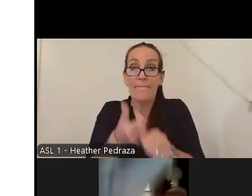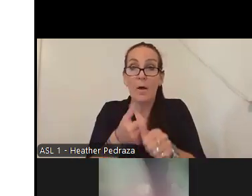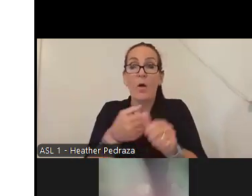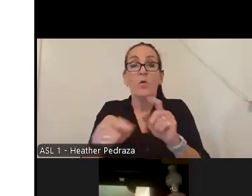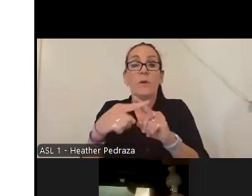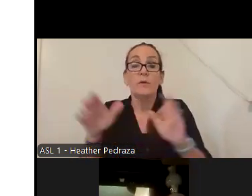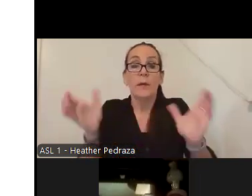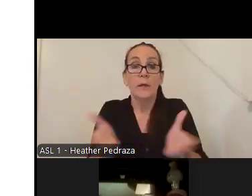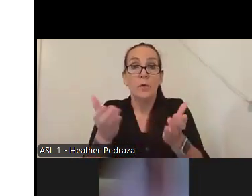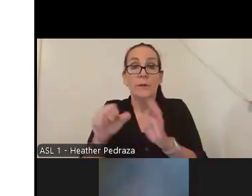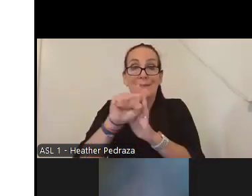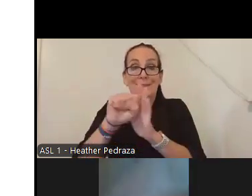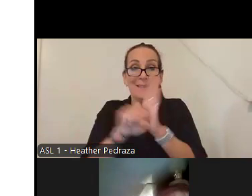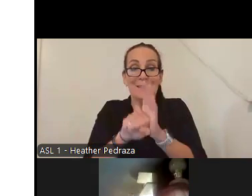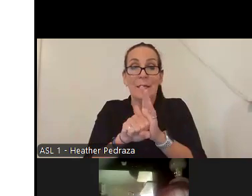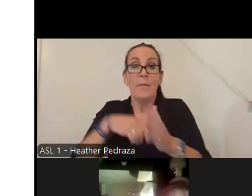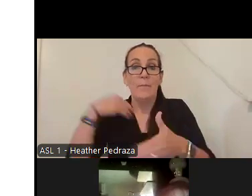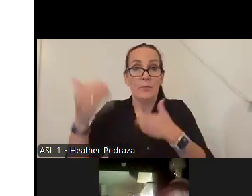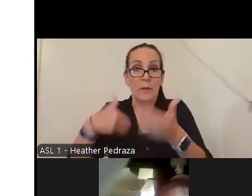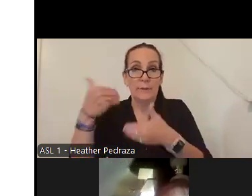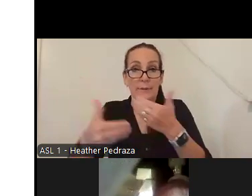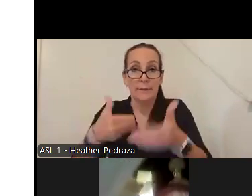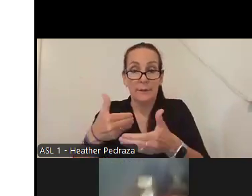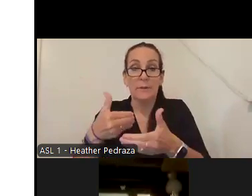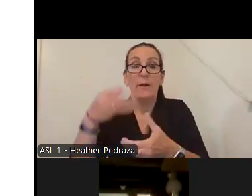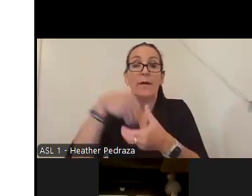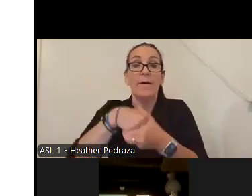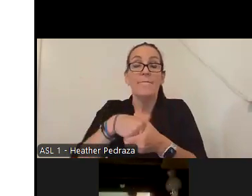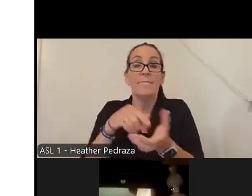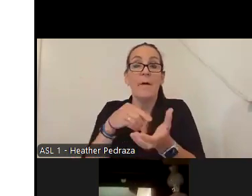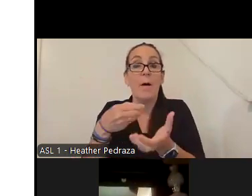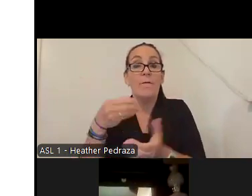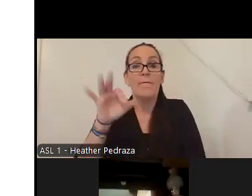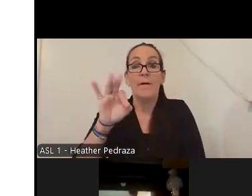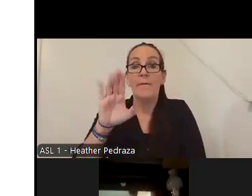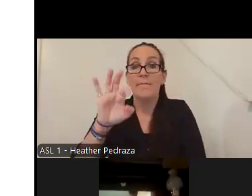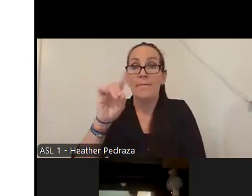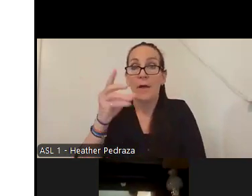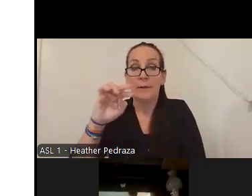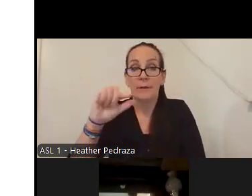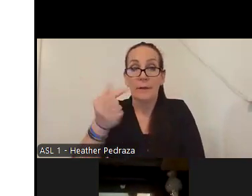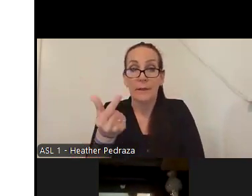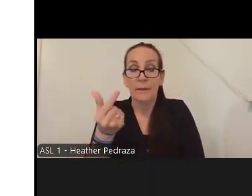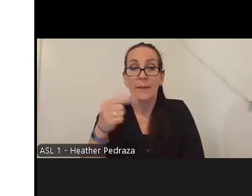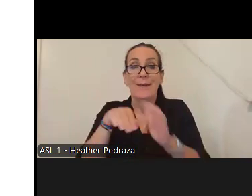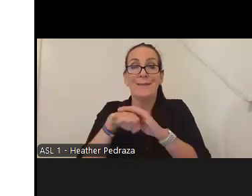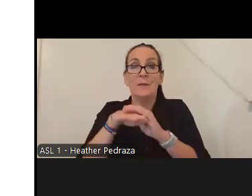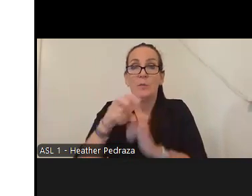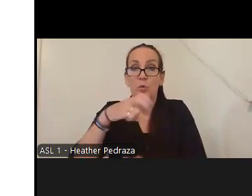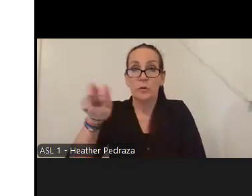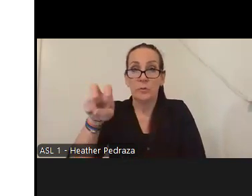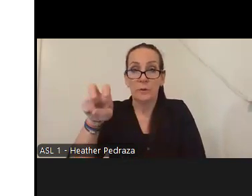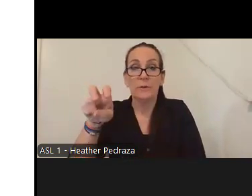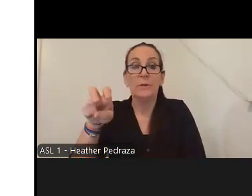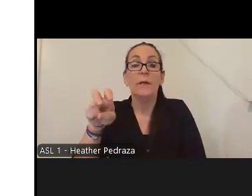state processes around funding for accessible transportation. And the second was